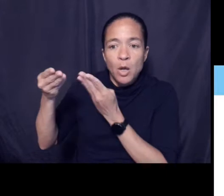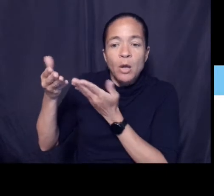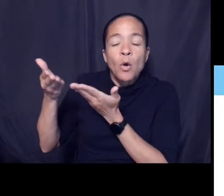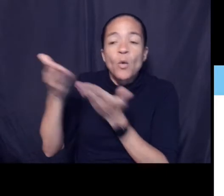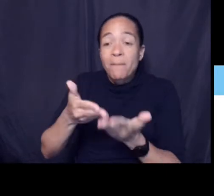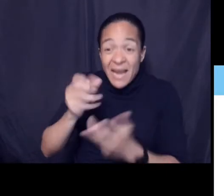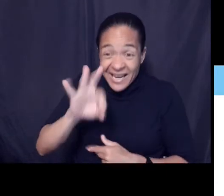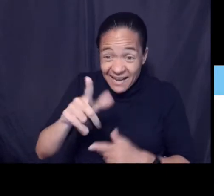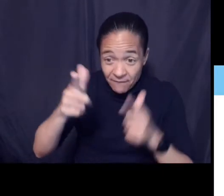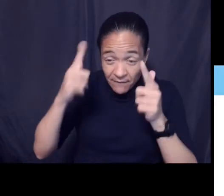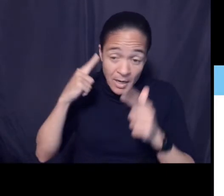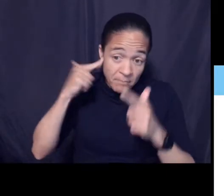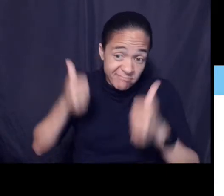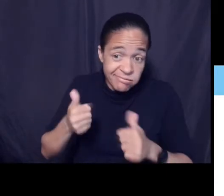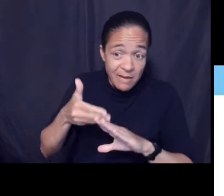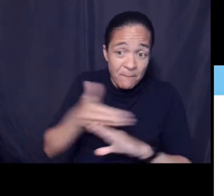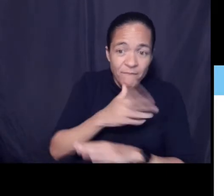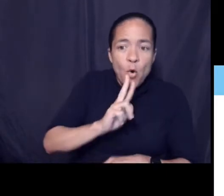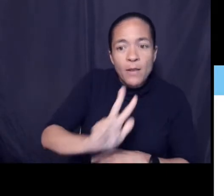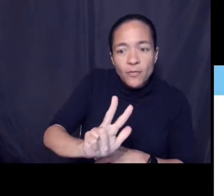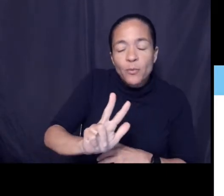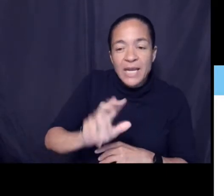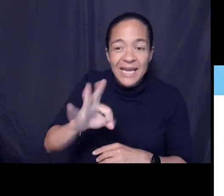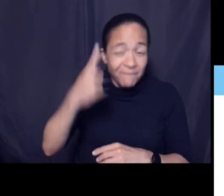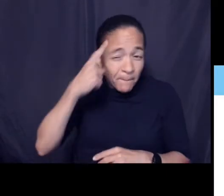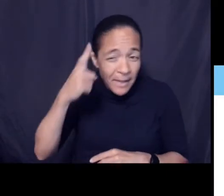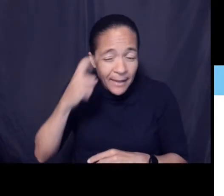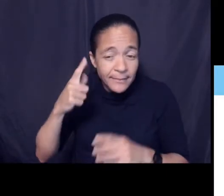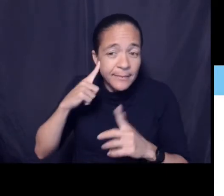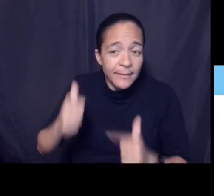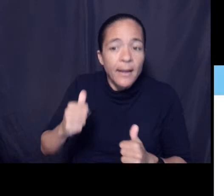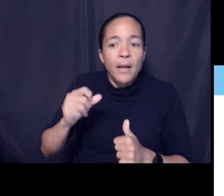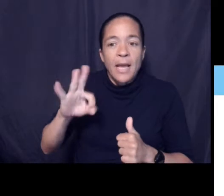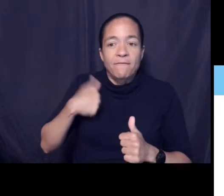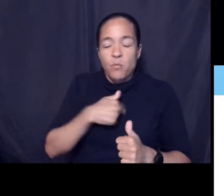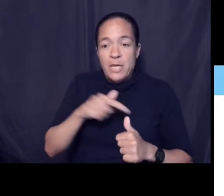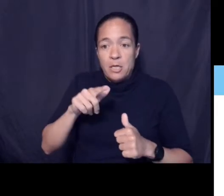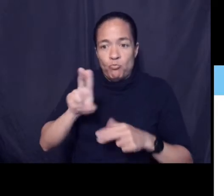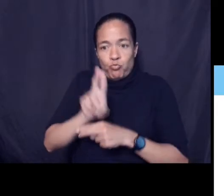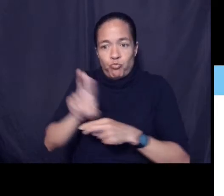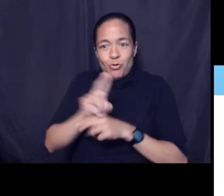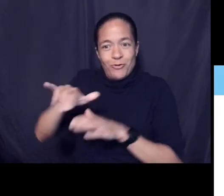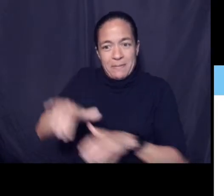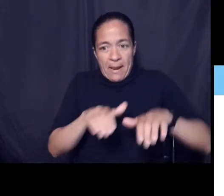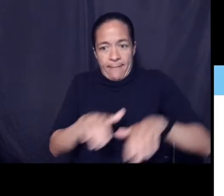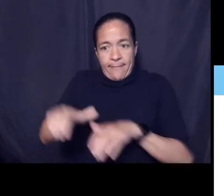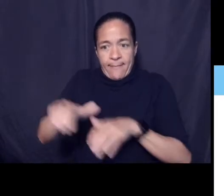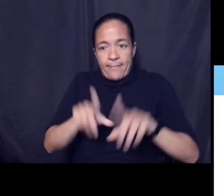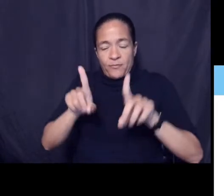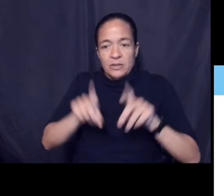hearing is suspected before age 3, even if we are using behavioral testing to evaluate that child,